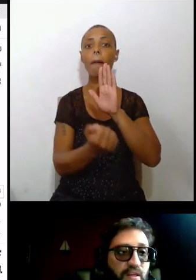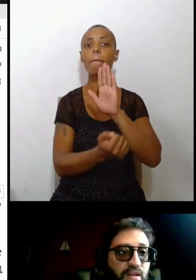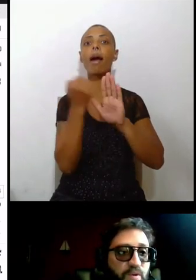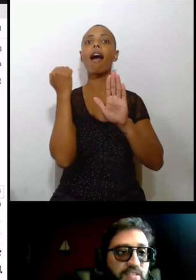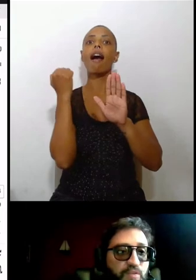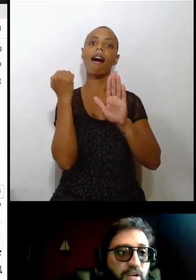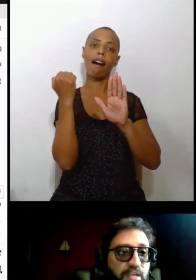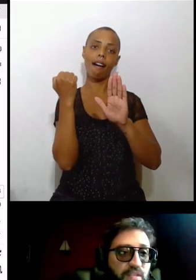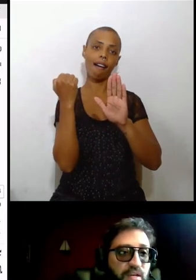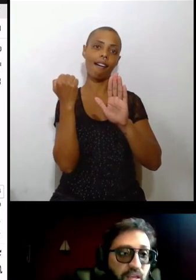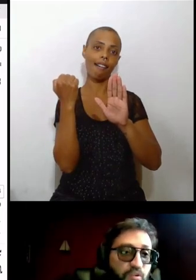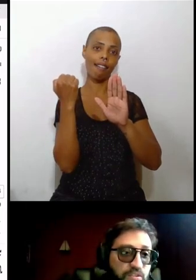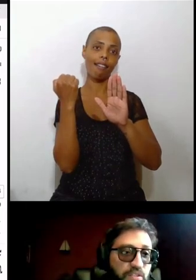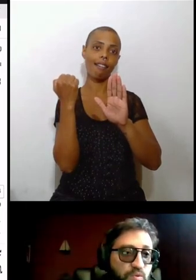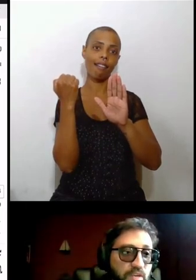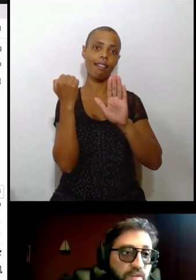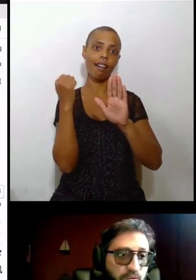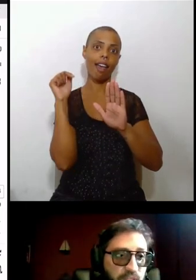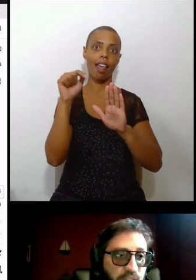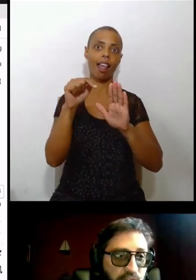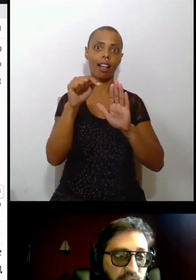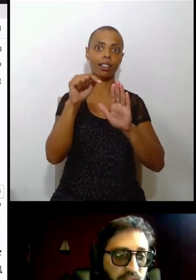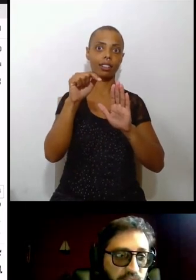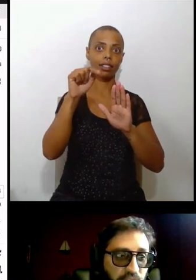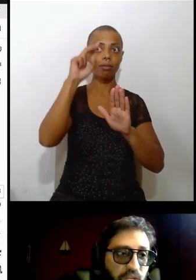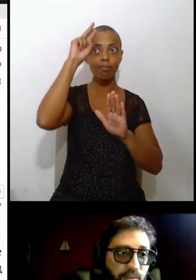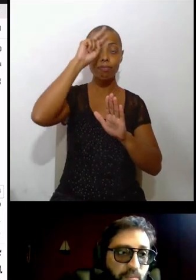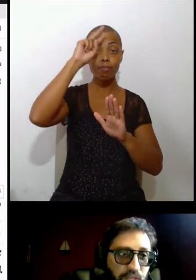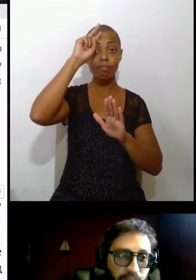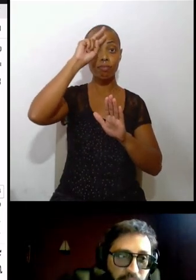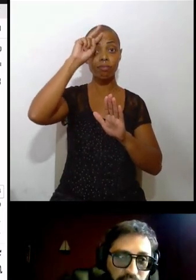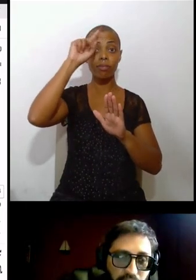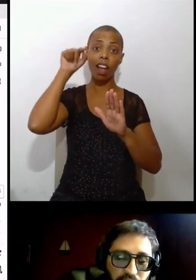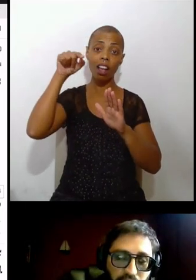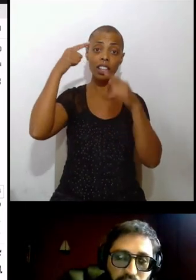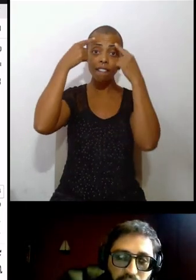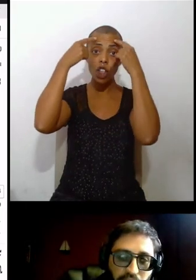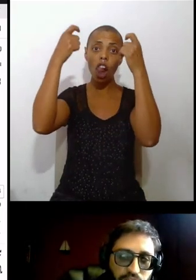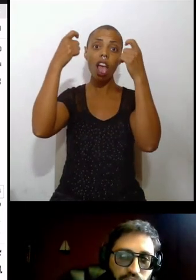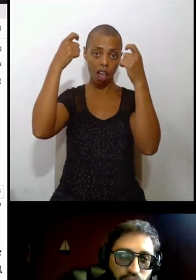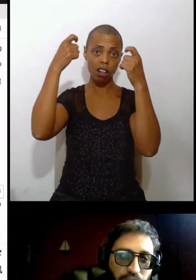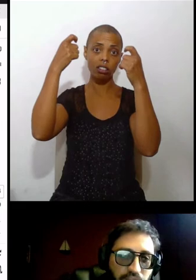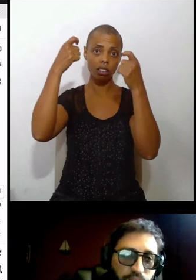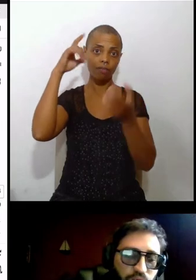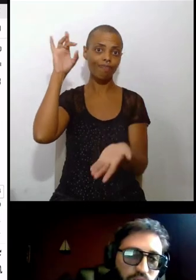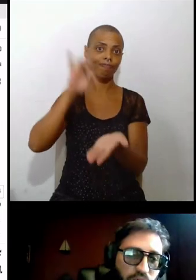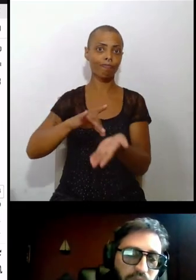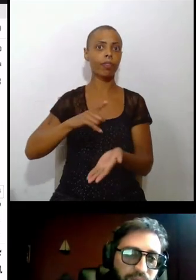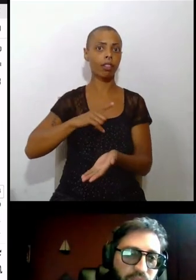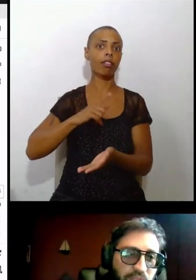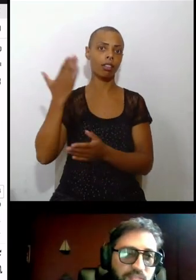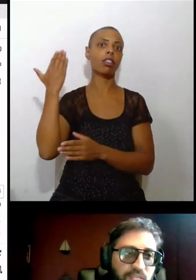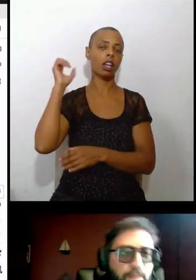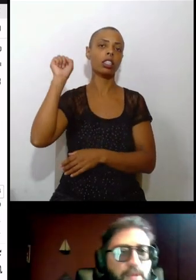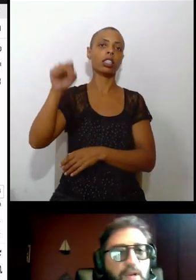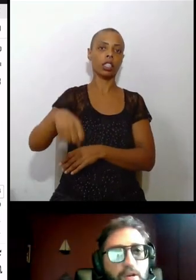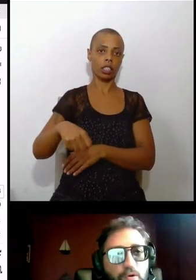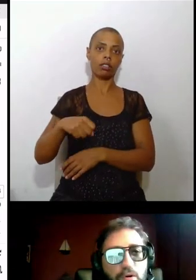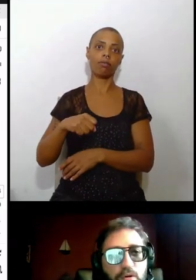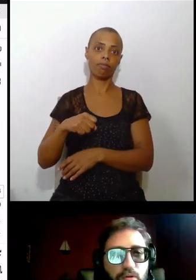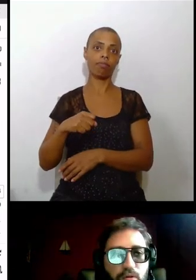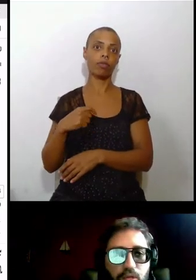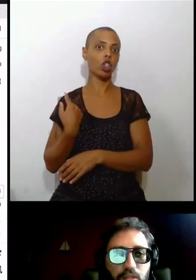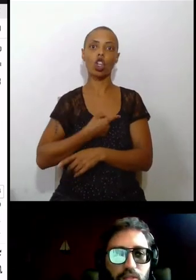we are here at the risk of erasing our memory and the violence that was perpetrated